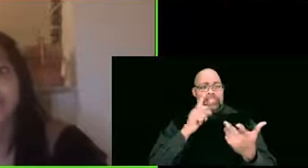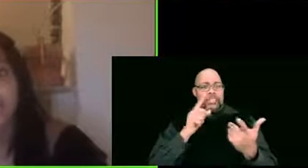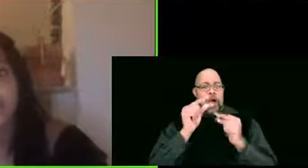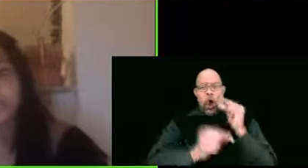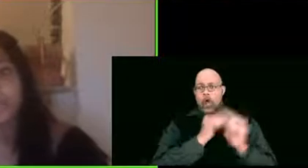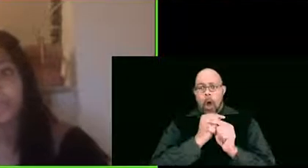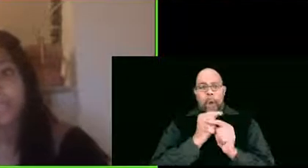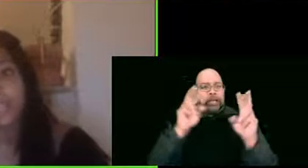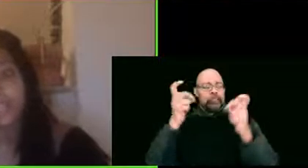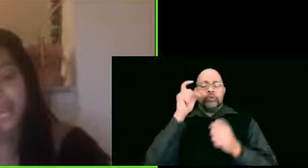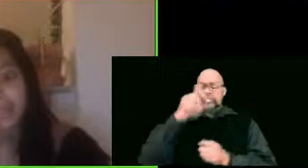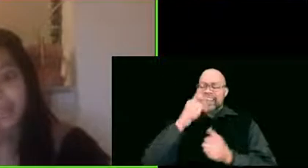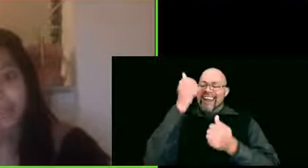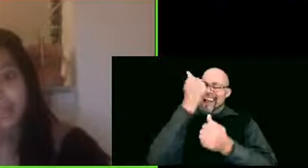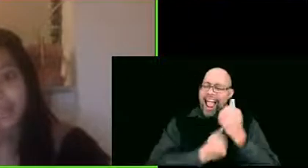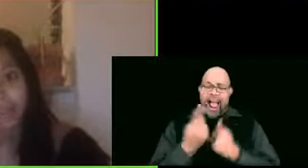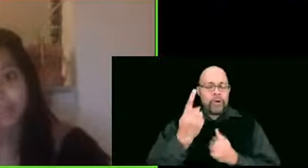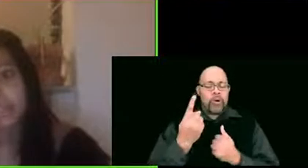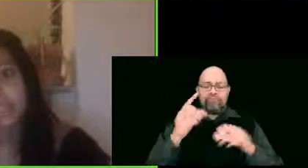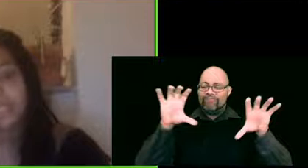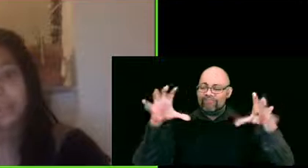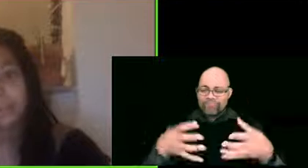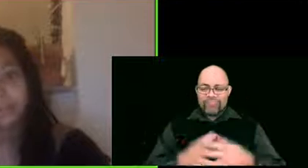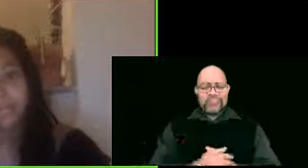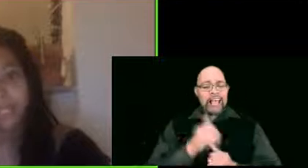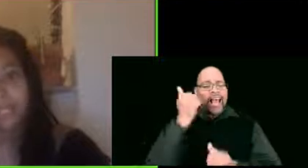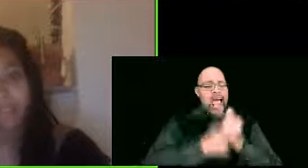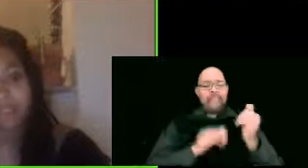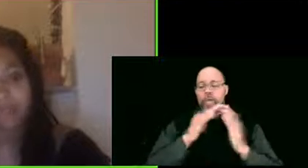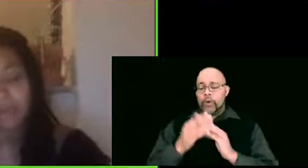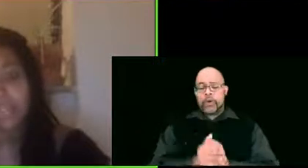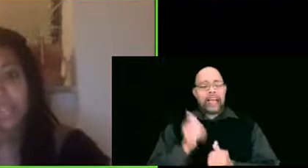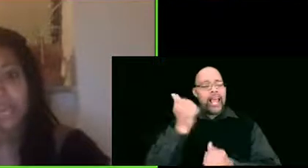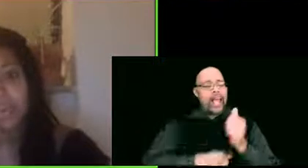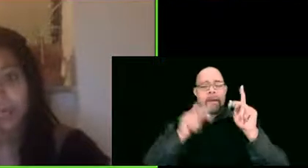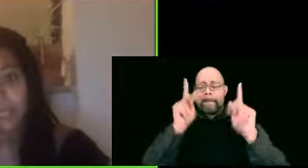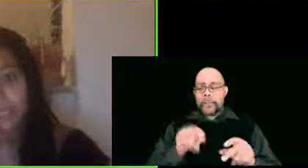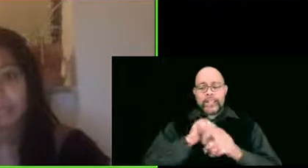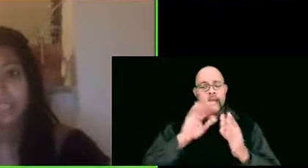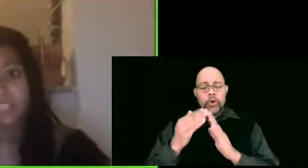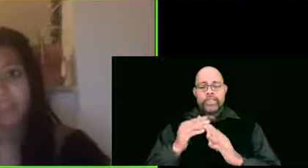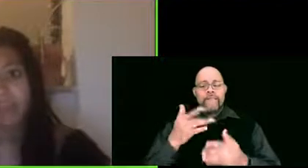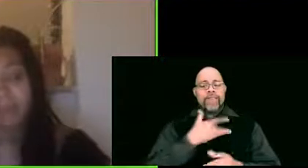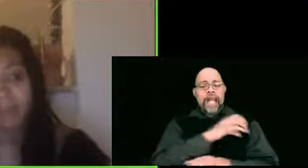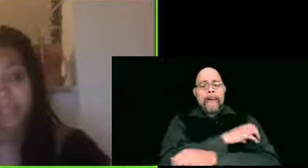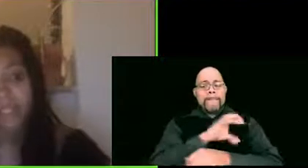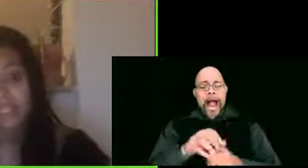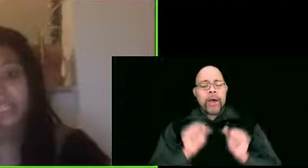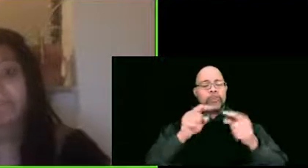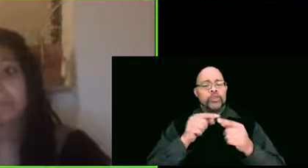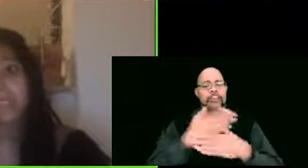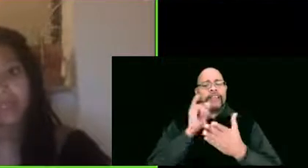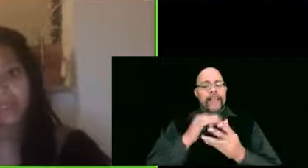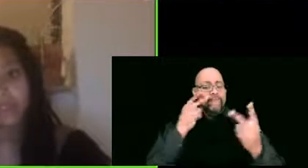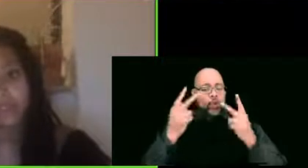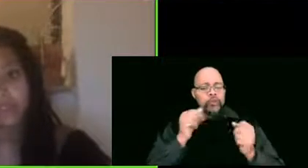it's so global, you need absolutely every voice at the table. You need every community, every person in that community to feel empowered